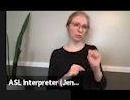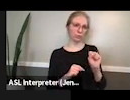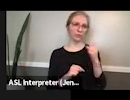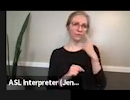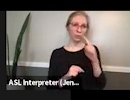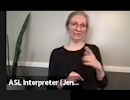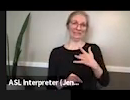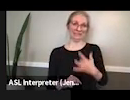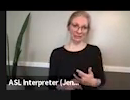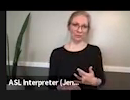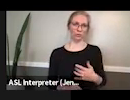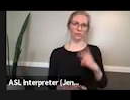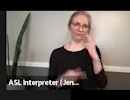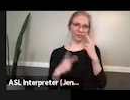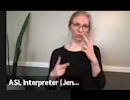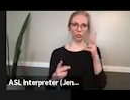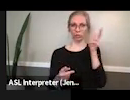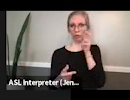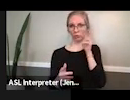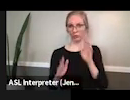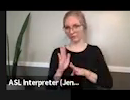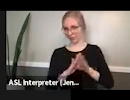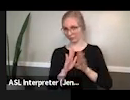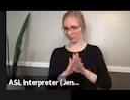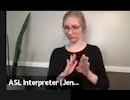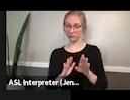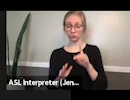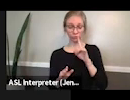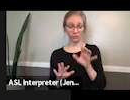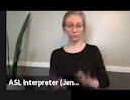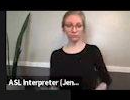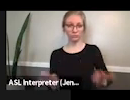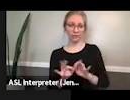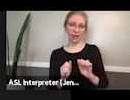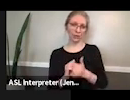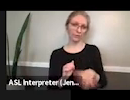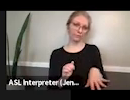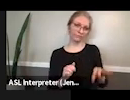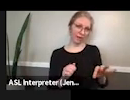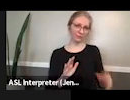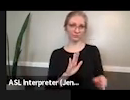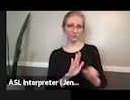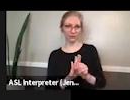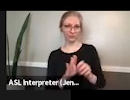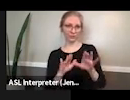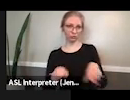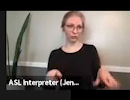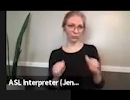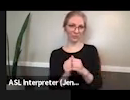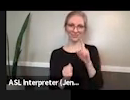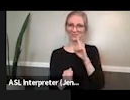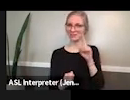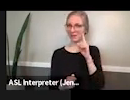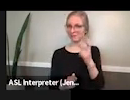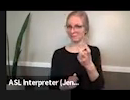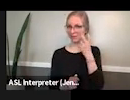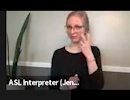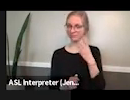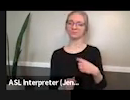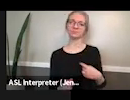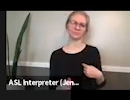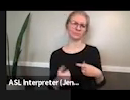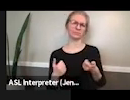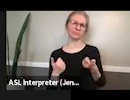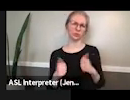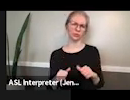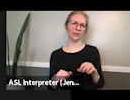development. That is critical to how we find and identify young children with deafblindness. I tried to give you some of those things. I'm going to